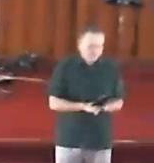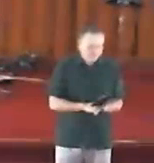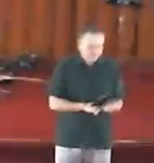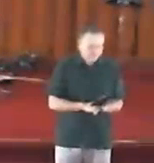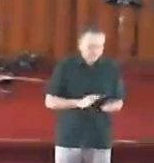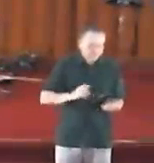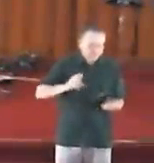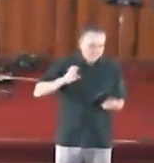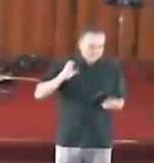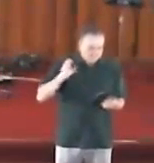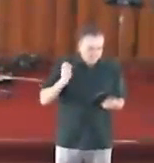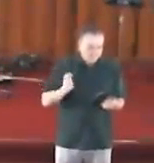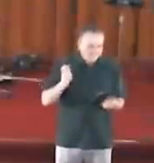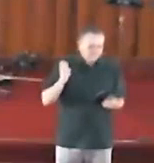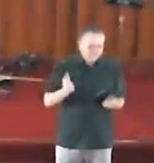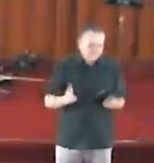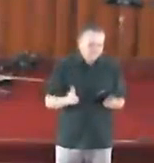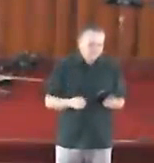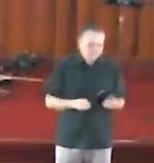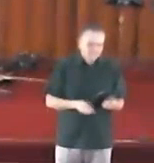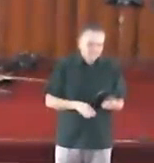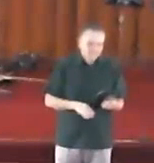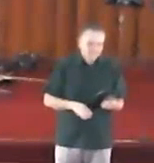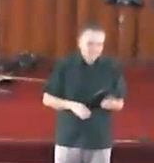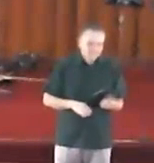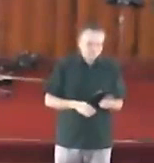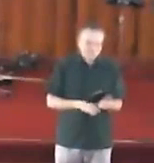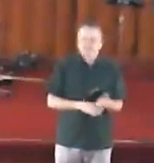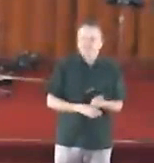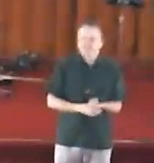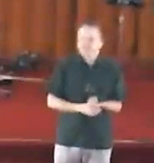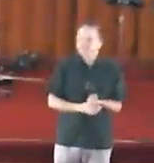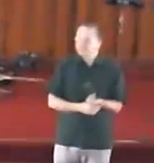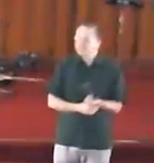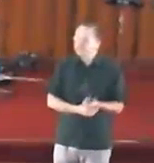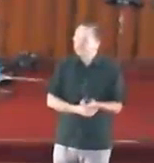mi Dios. Que tu buen espíritu me guíe por un